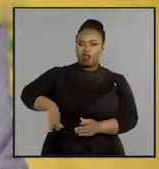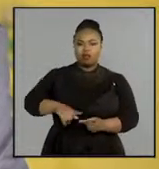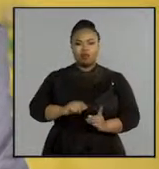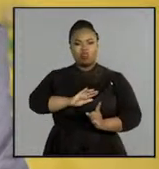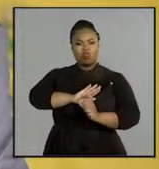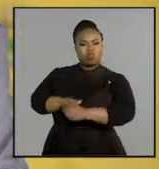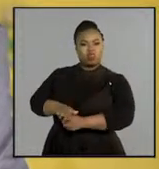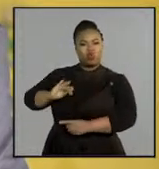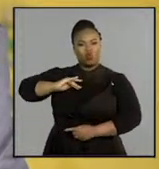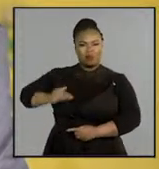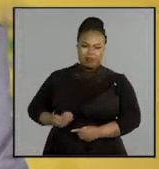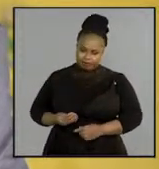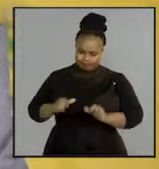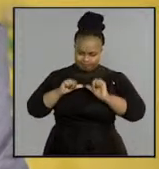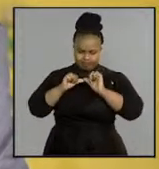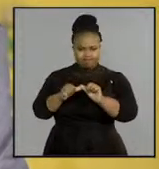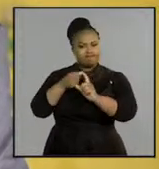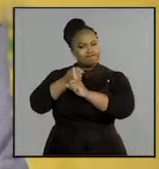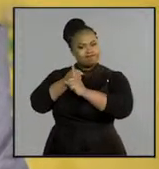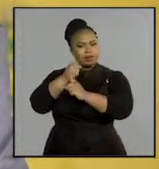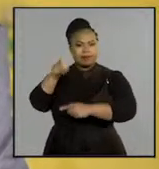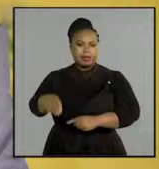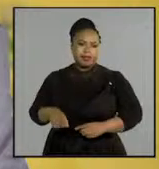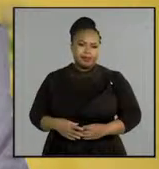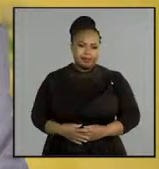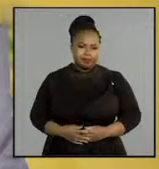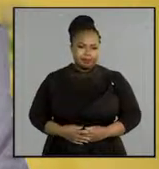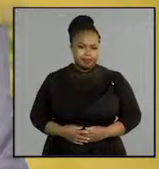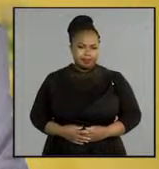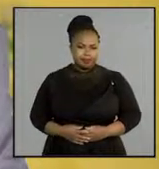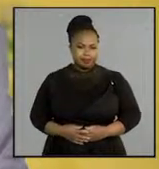fight against the exclusion and oppression of women.